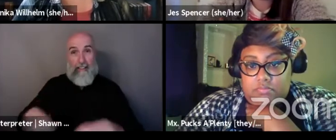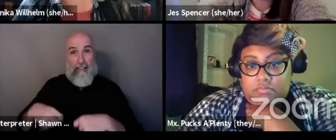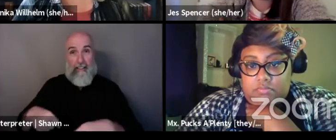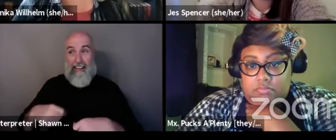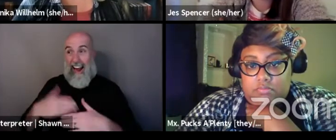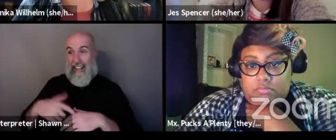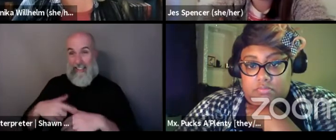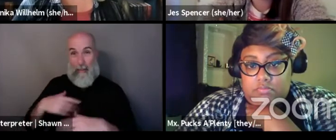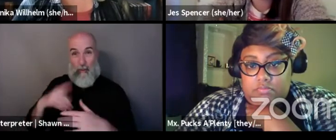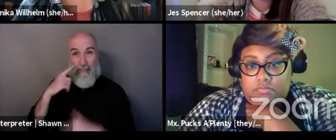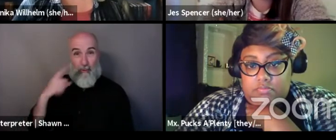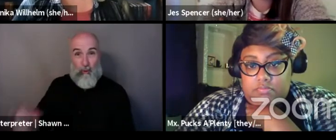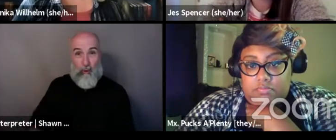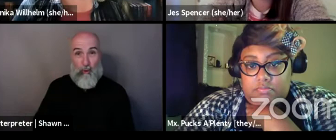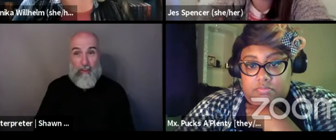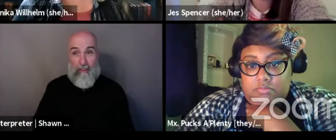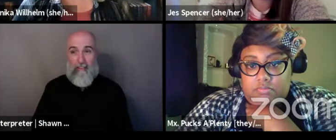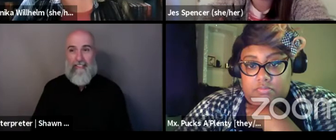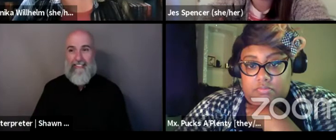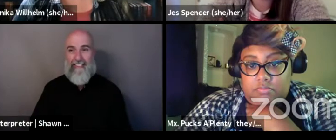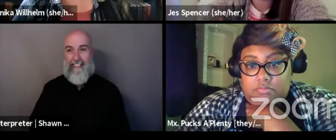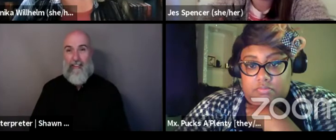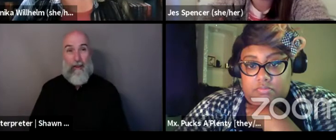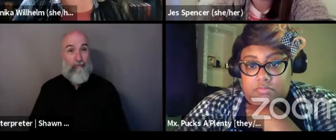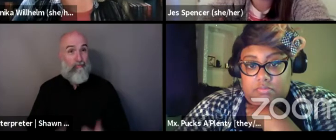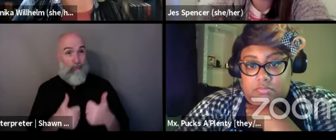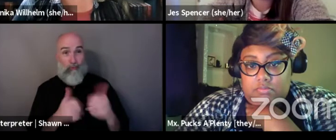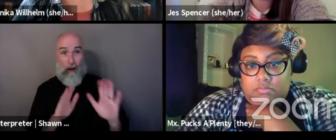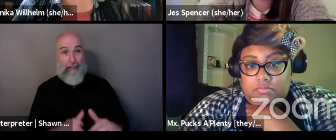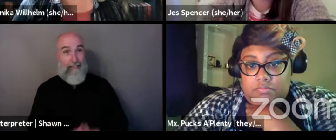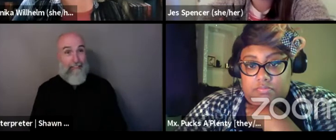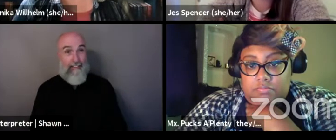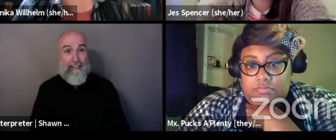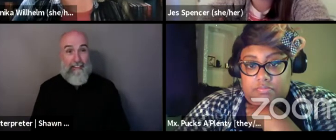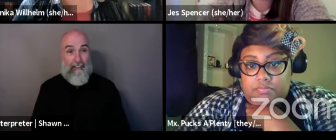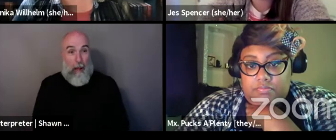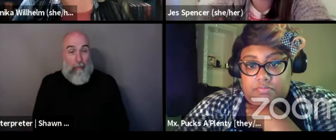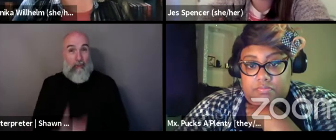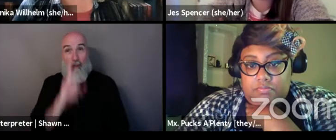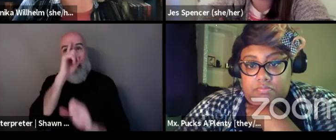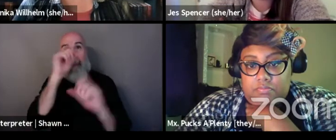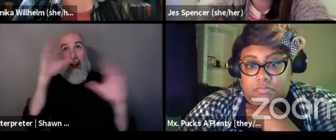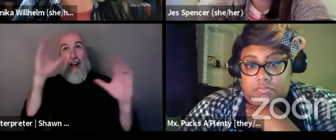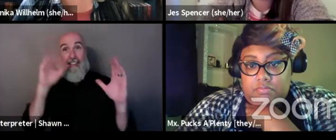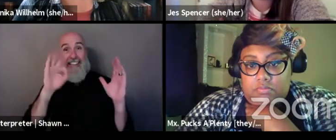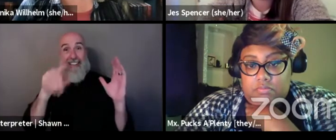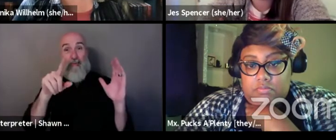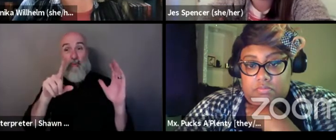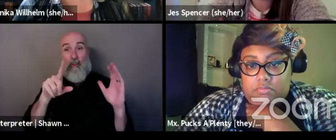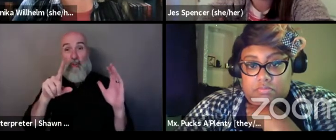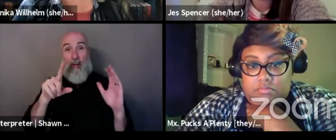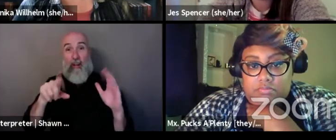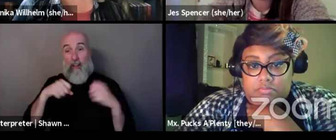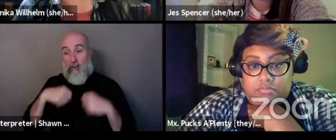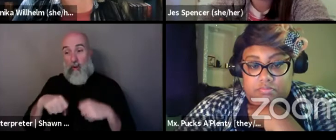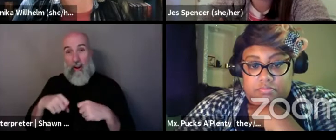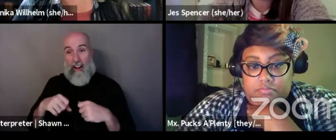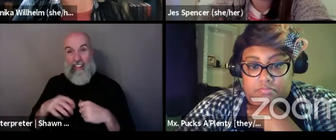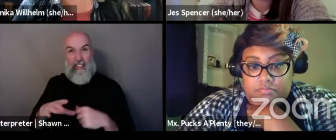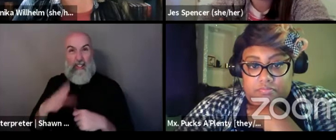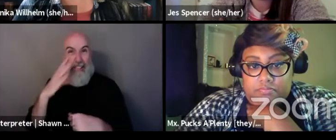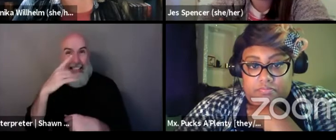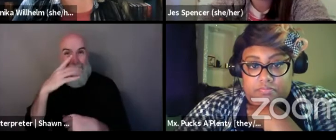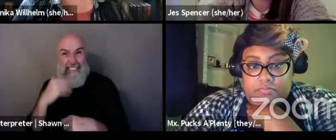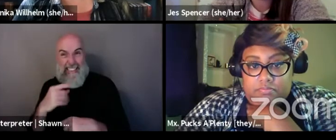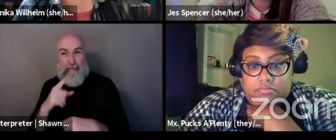next time. Like, great. Like, imagine, like, if you just, like, walked them in the stroller, like, this is their nap time, they're just gonna sleep,